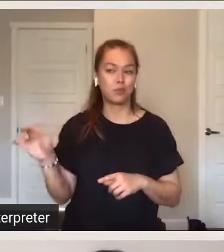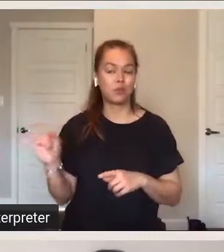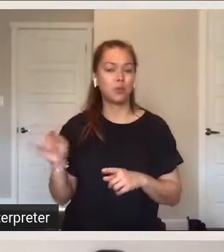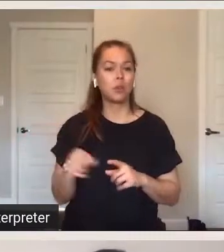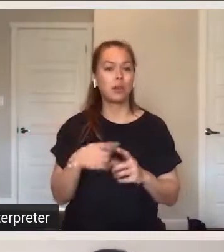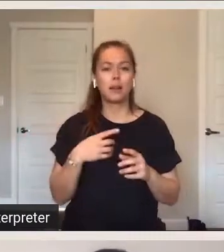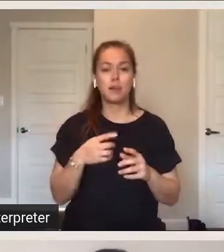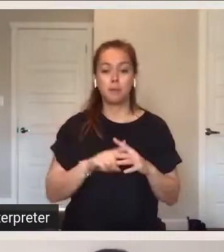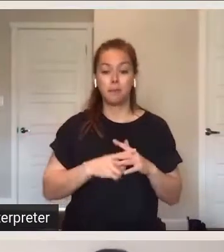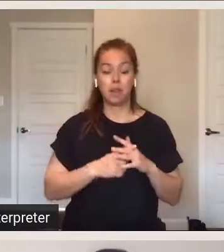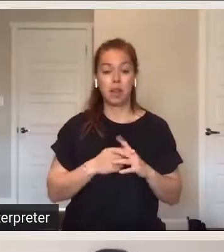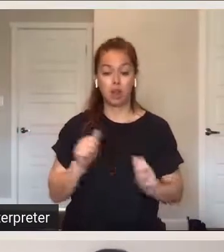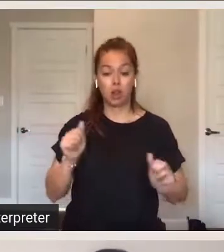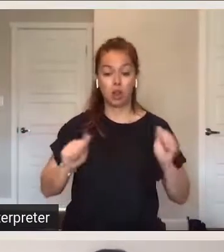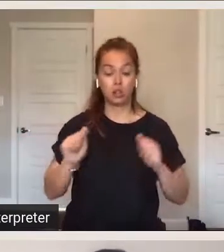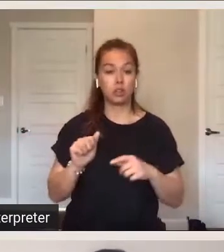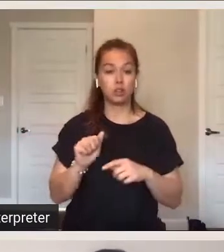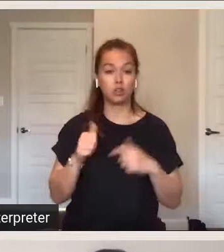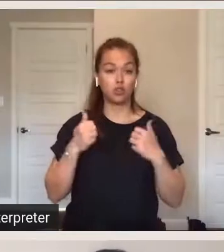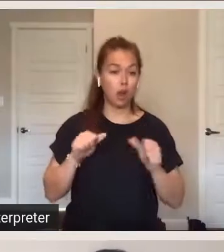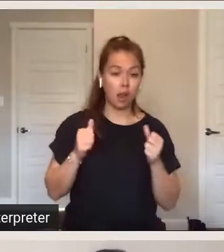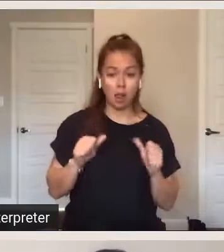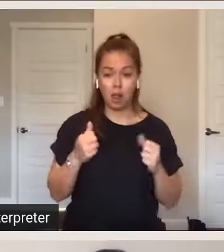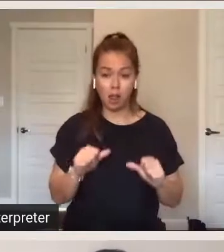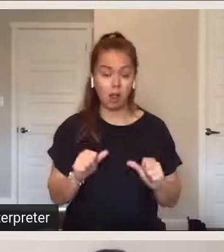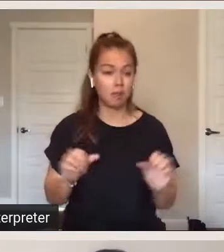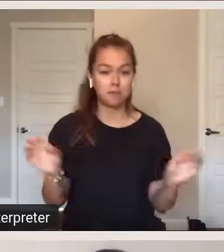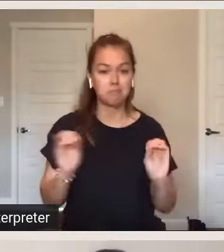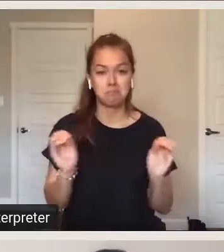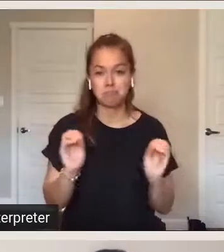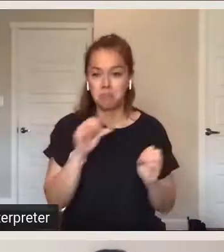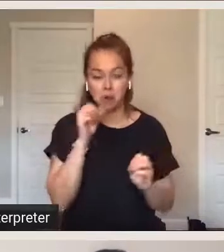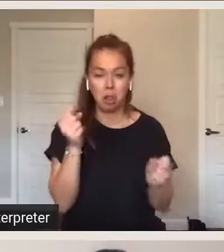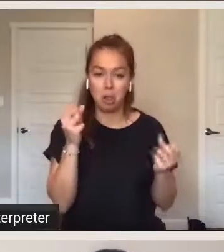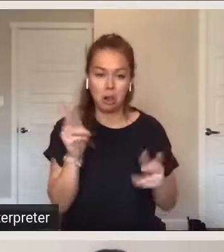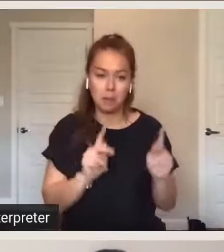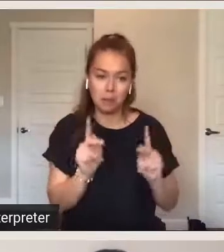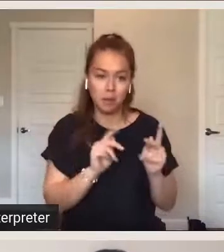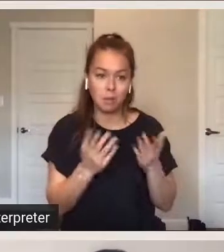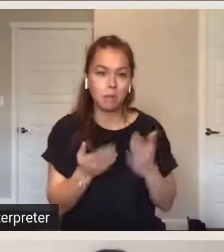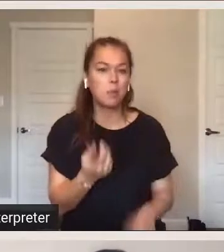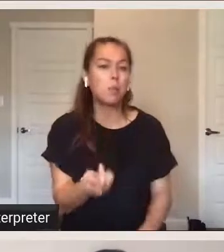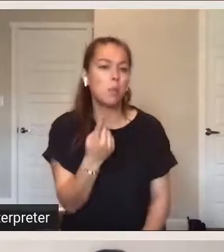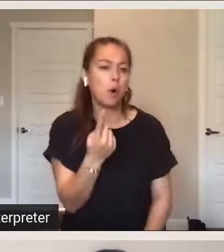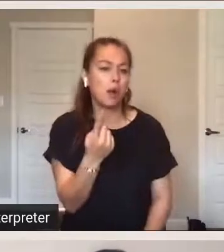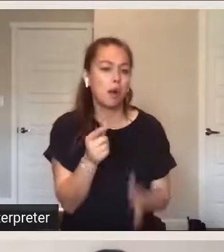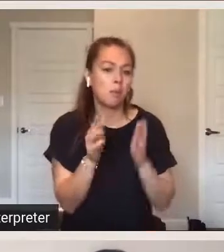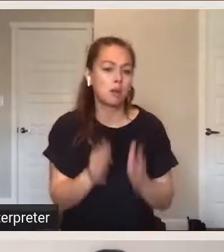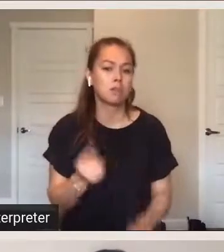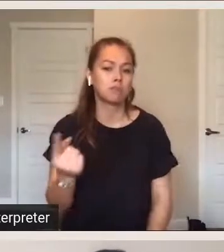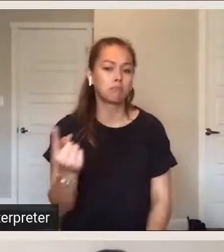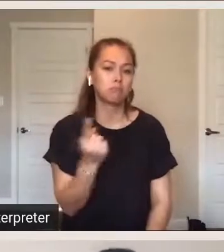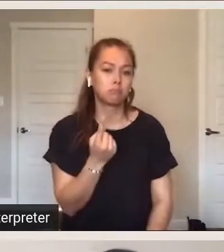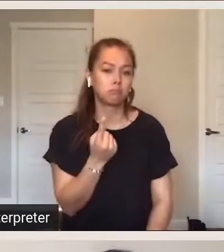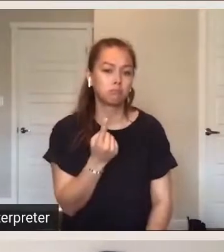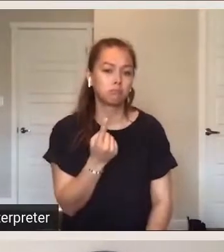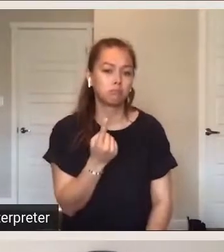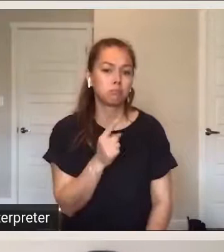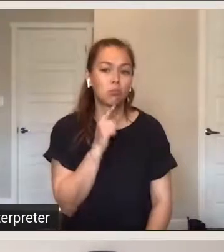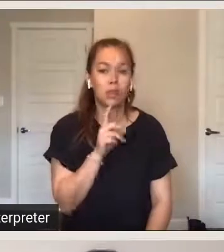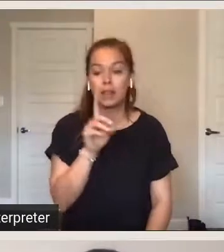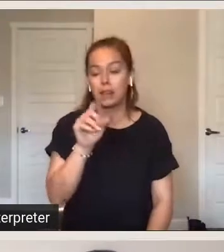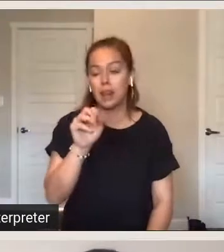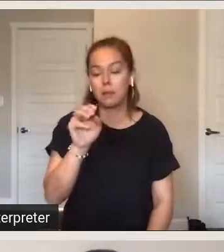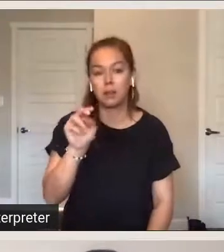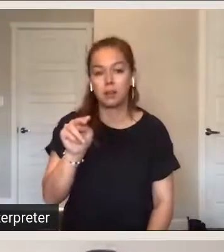So actually the first day we had auditions, it was only one person that came in, and it was actually Danon, the star of the